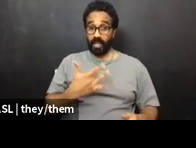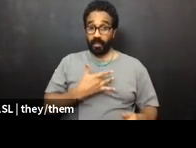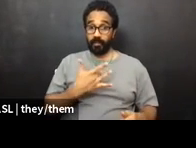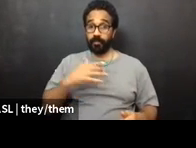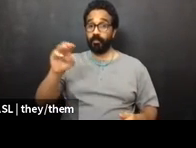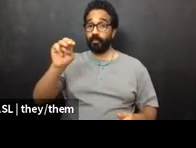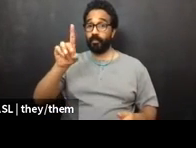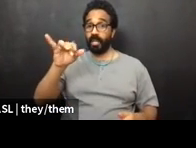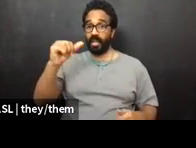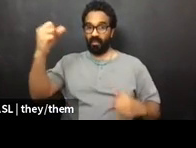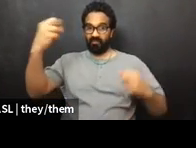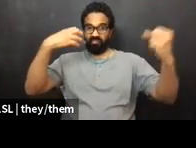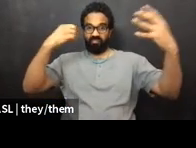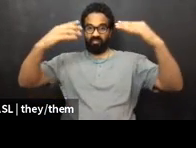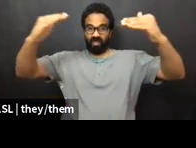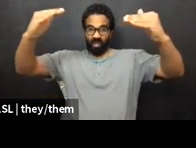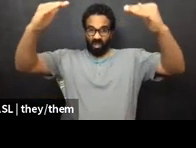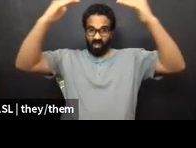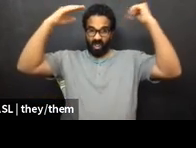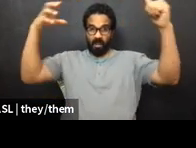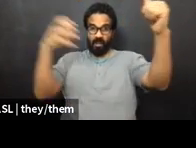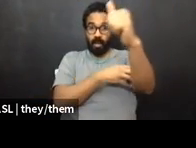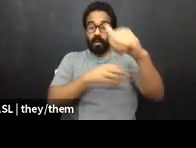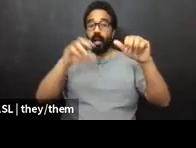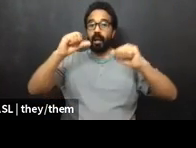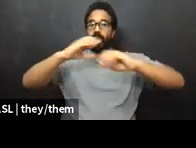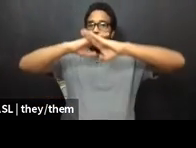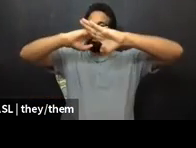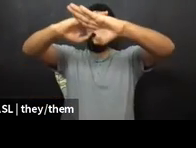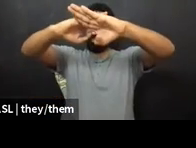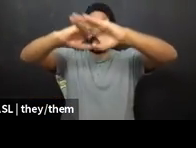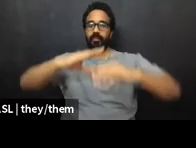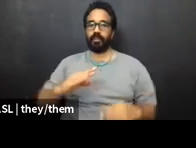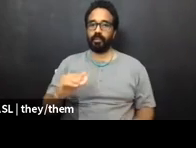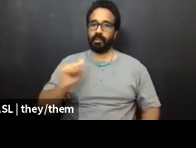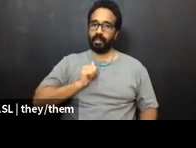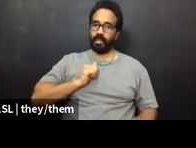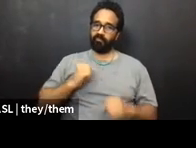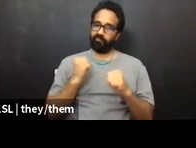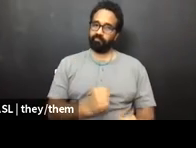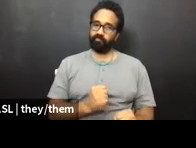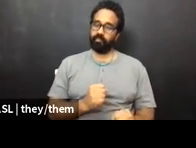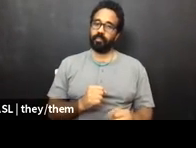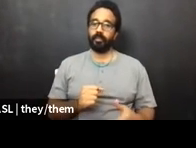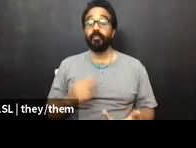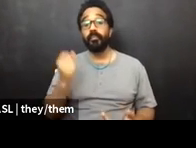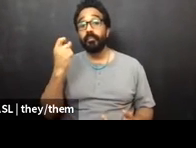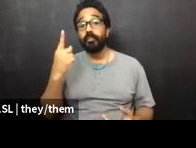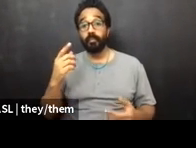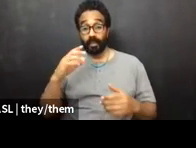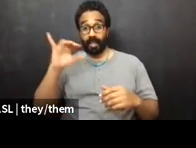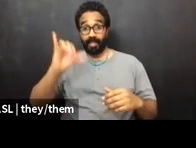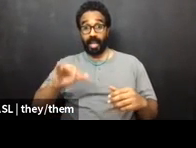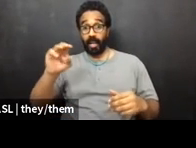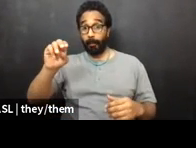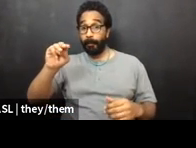coming at us, that there's a sort of inherent power to it. And there is, there's power in messages, especially when they're attached to media. So it's very important